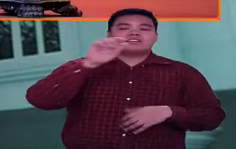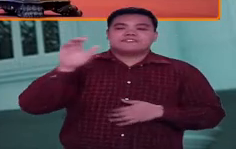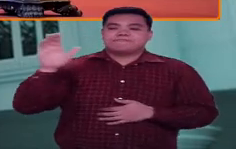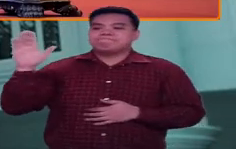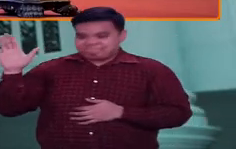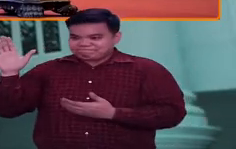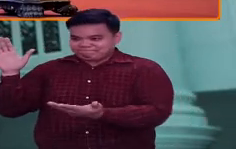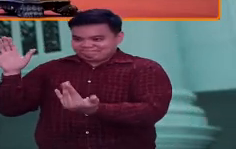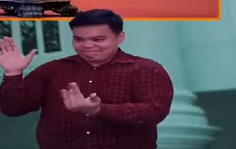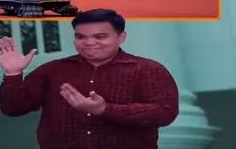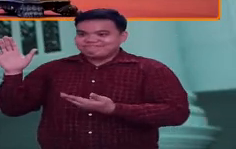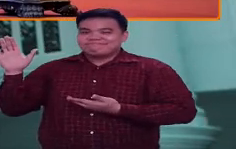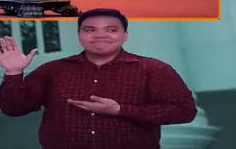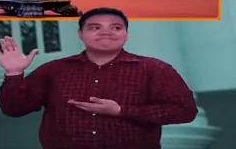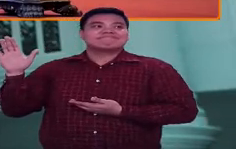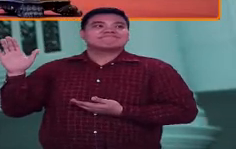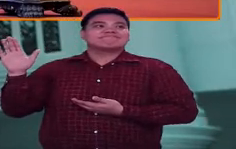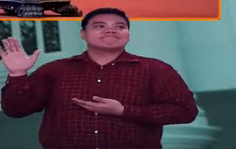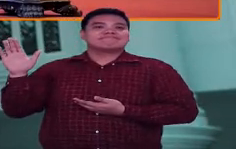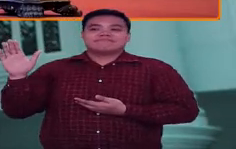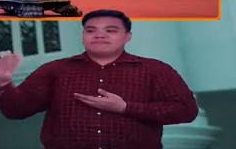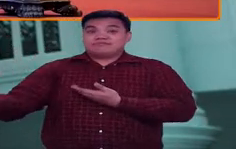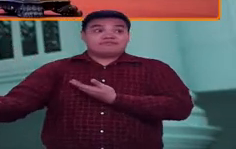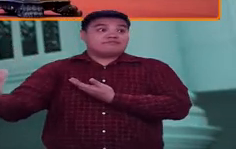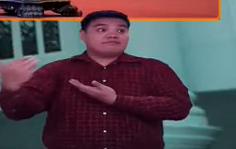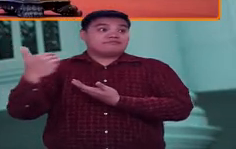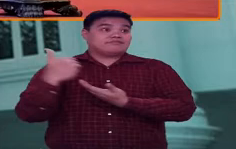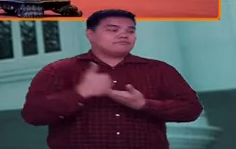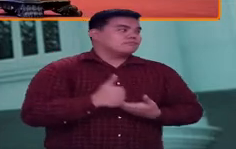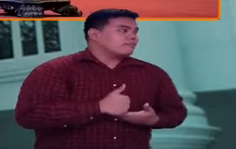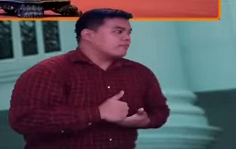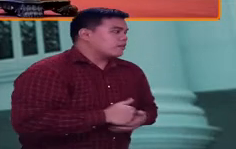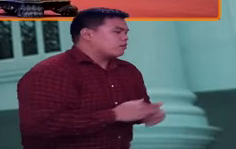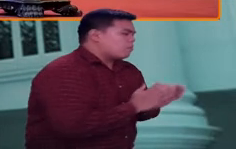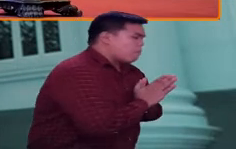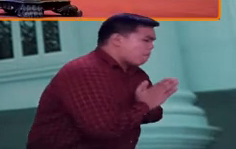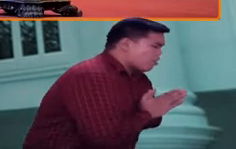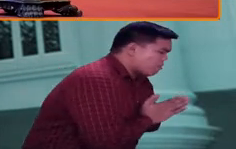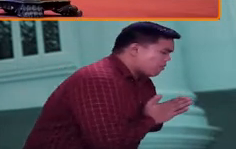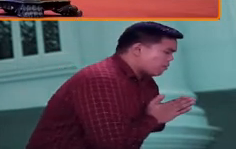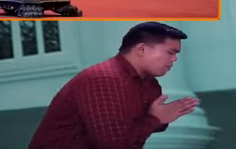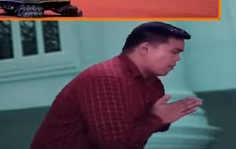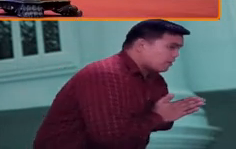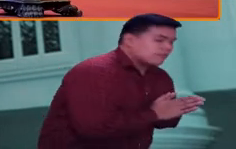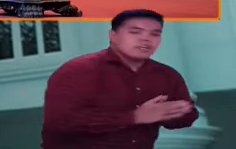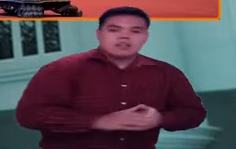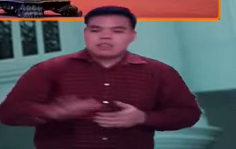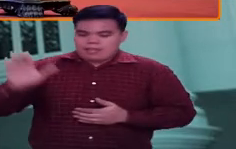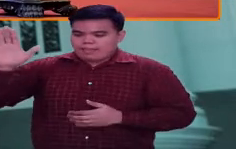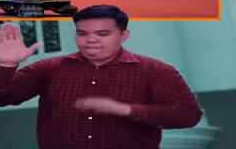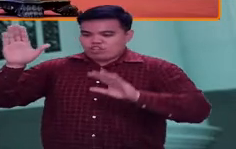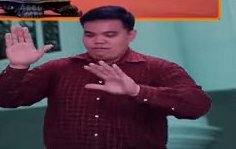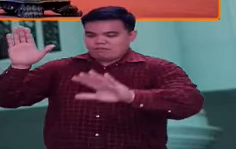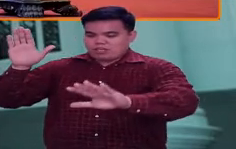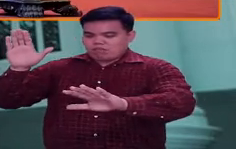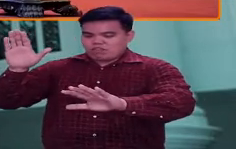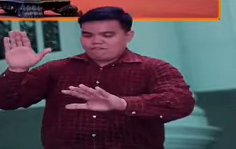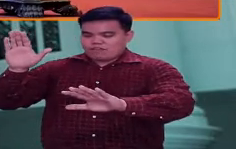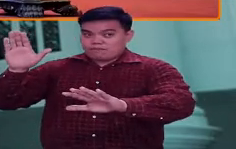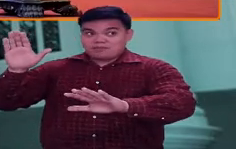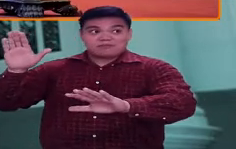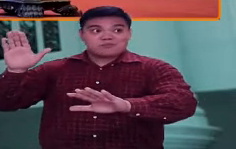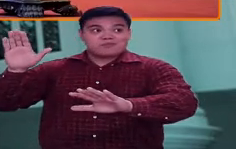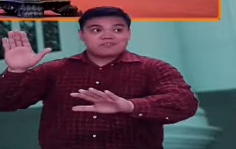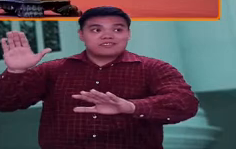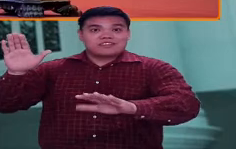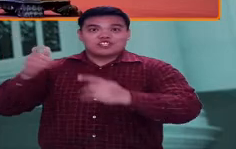People going to their temples and spinning prayer wheels, trying to help their ancestors who have